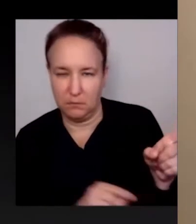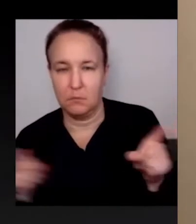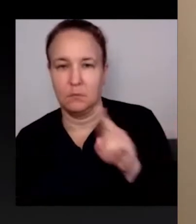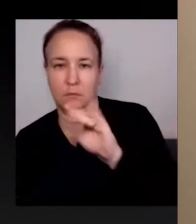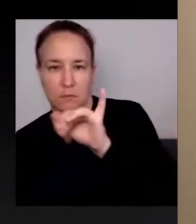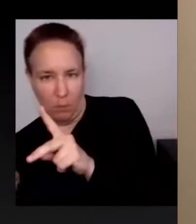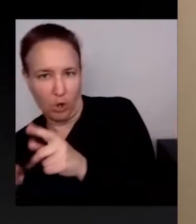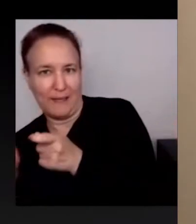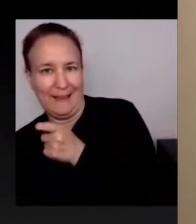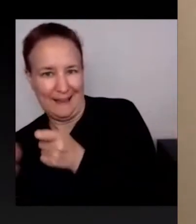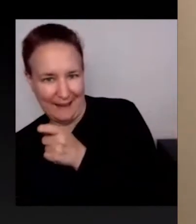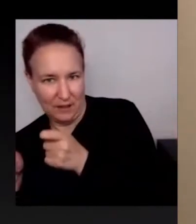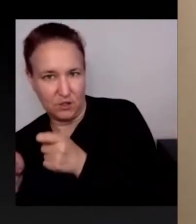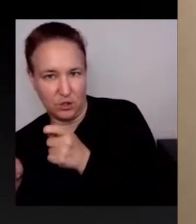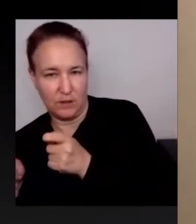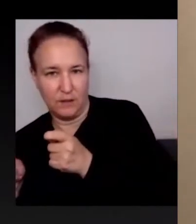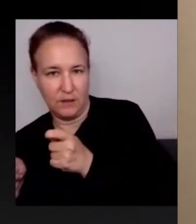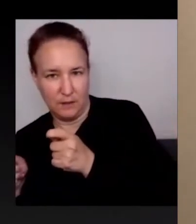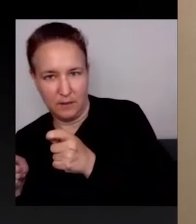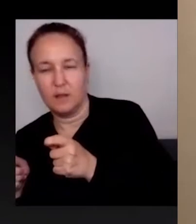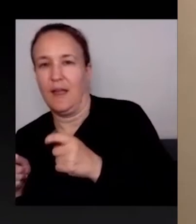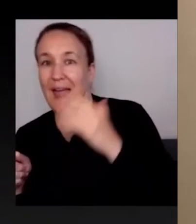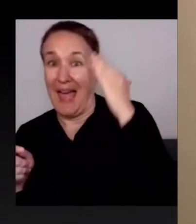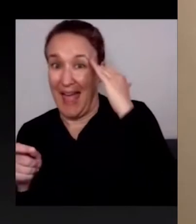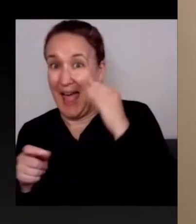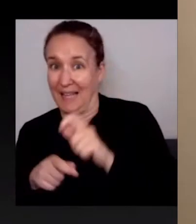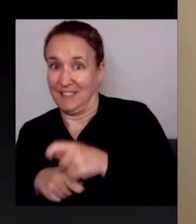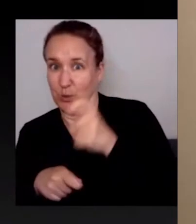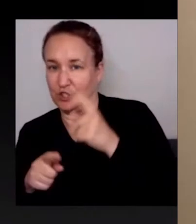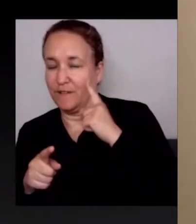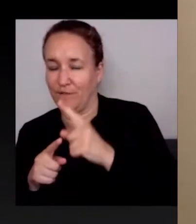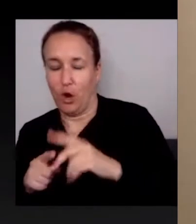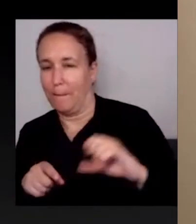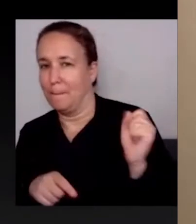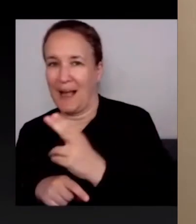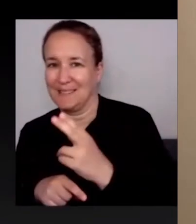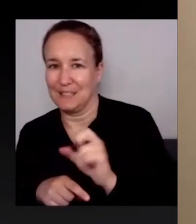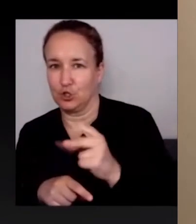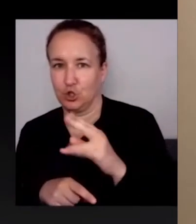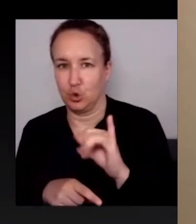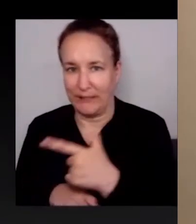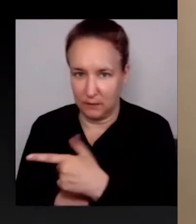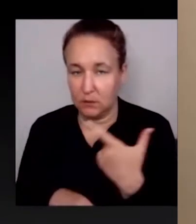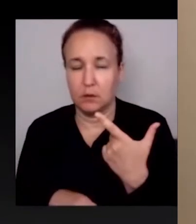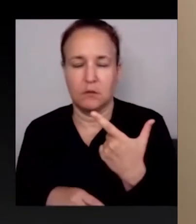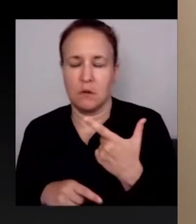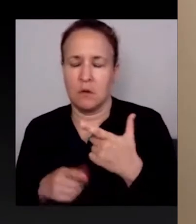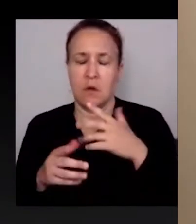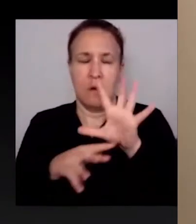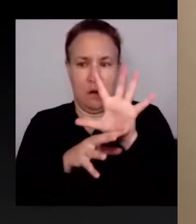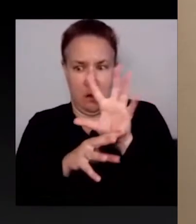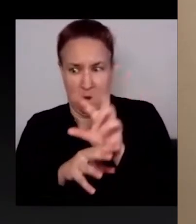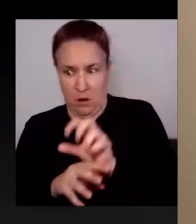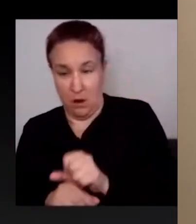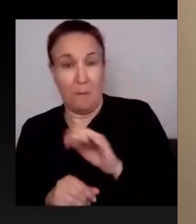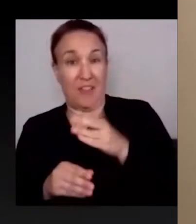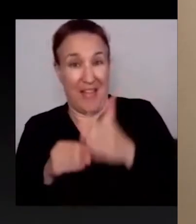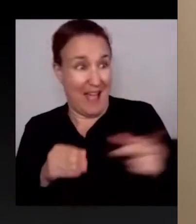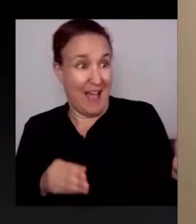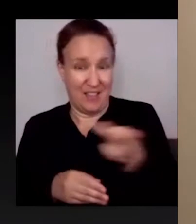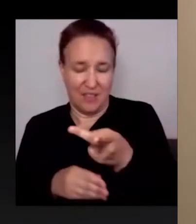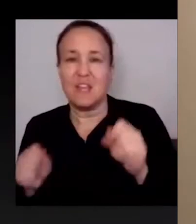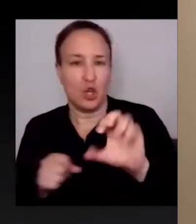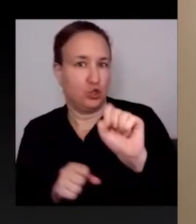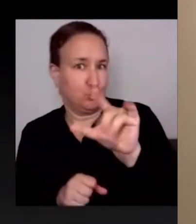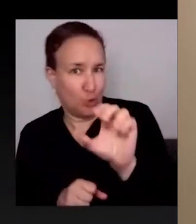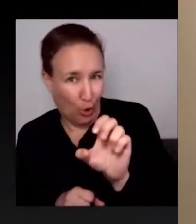handling passing and shooting with his head switch. It took some getting used to, but by the end, they were able to score, and you could see Sean's